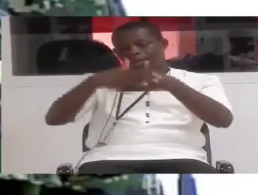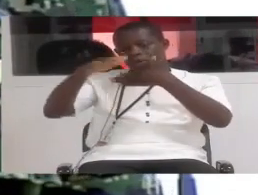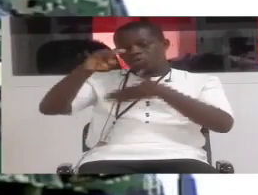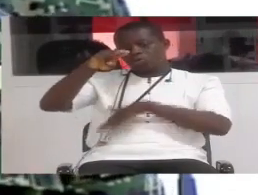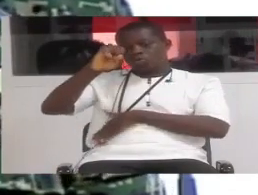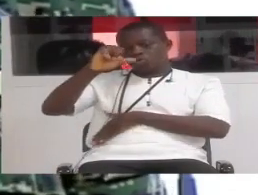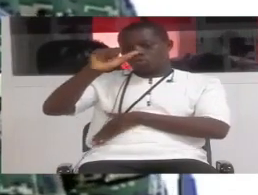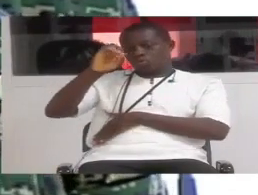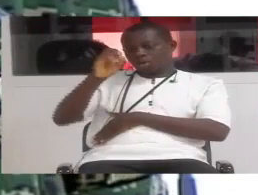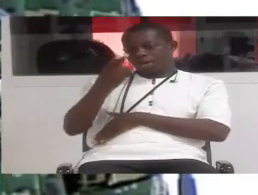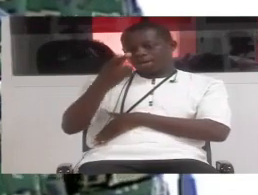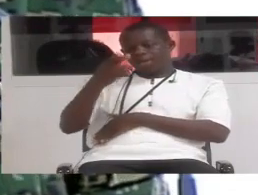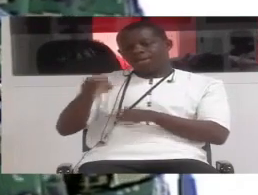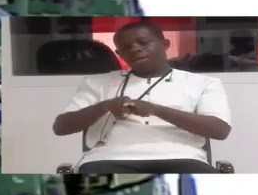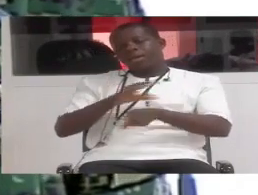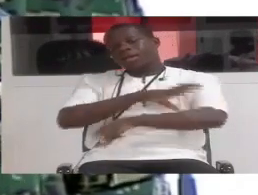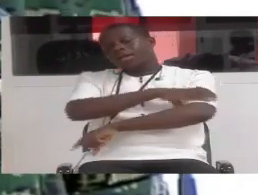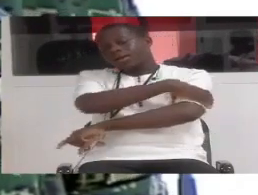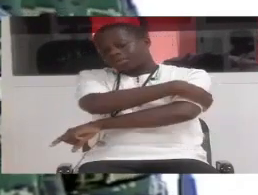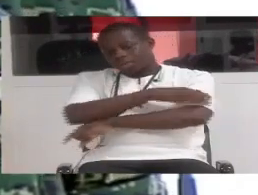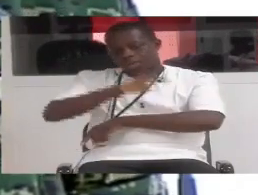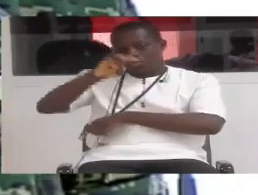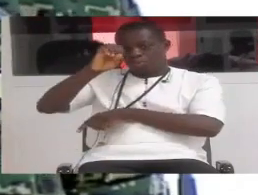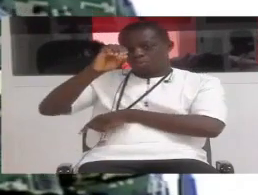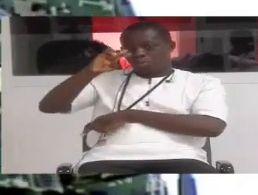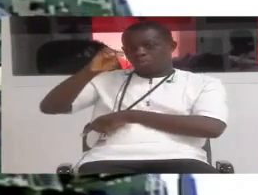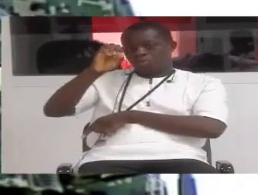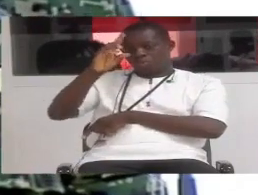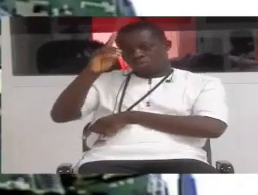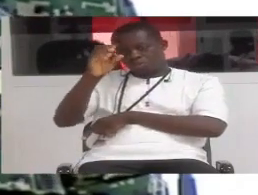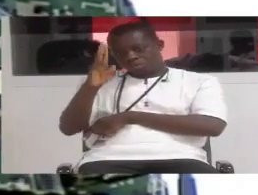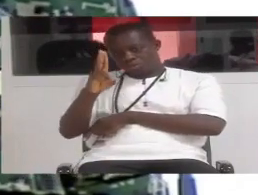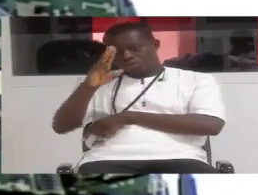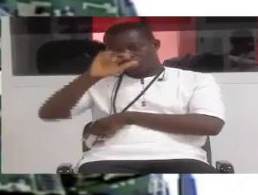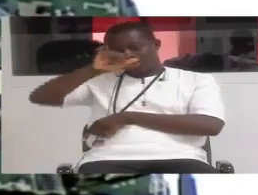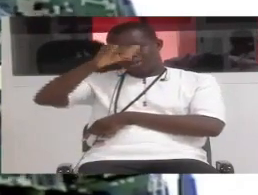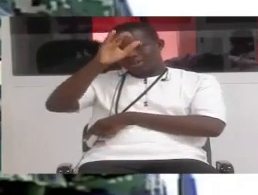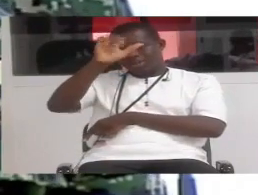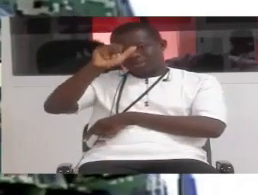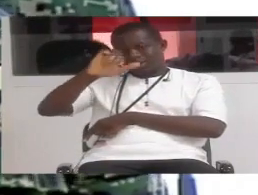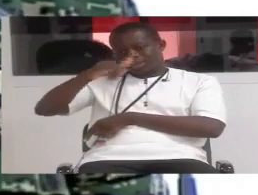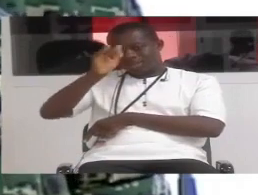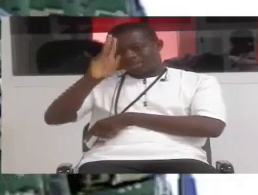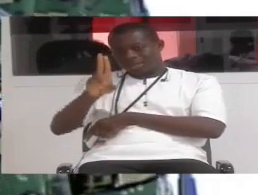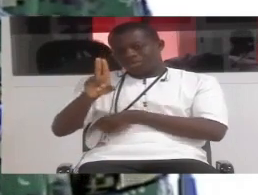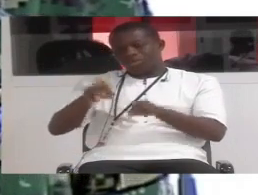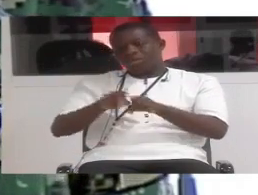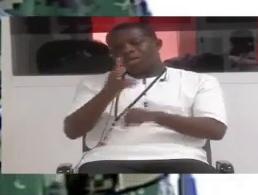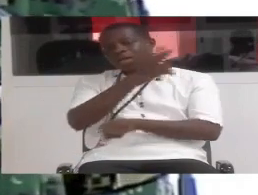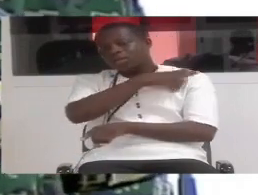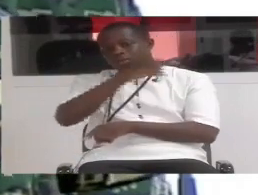major nuwabaji captain momodou jaju alias rambo captain momodou jaju alias rambo